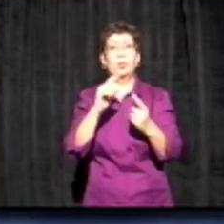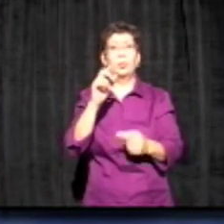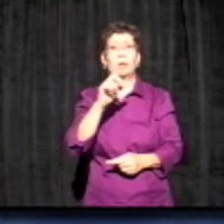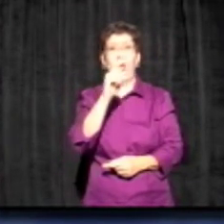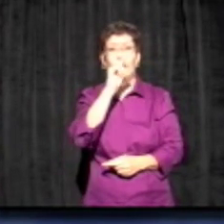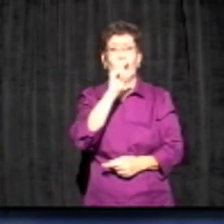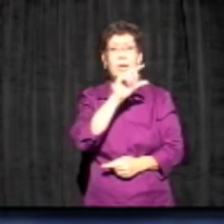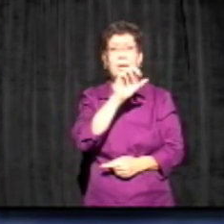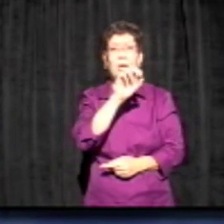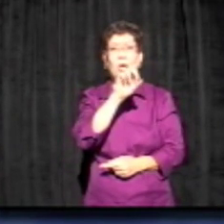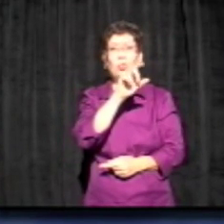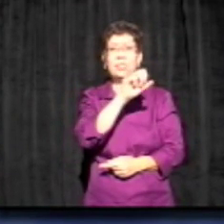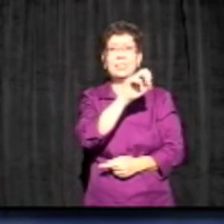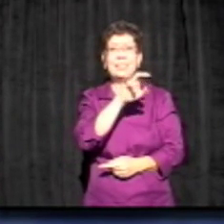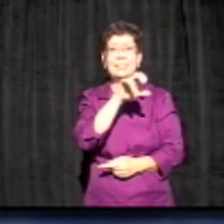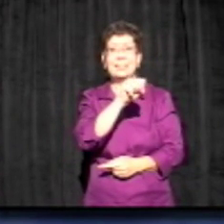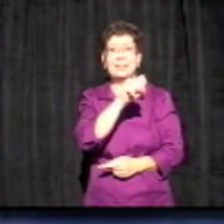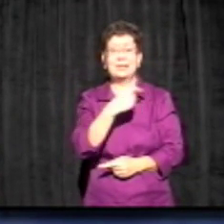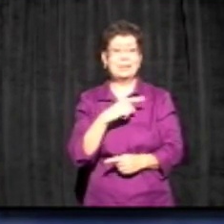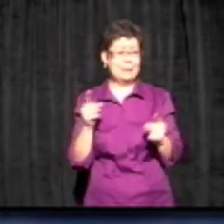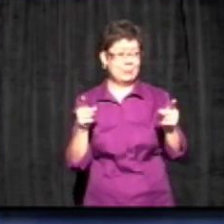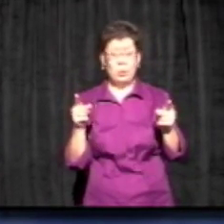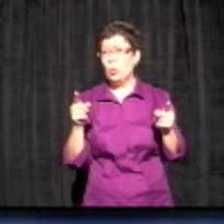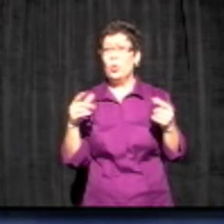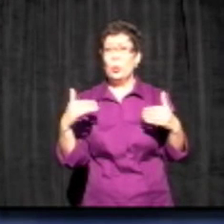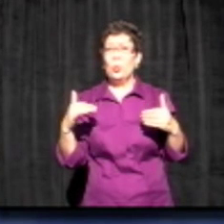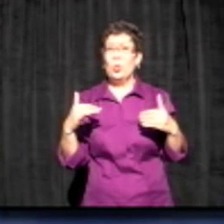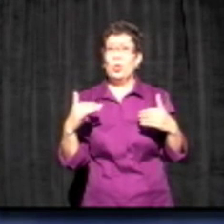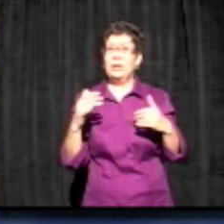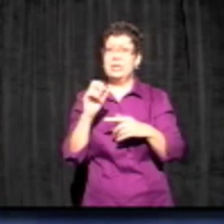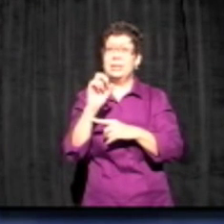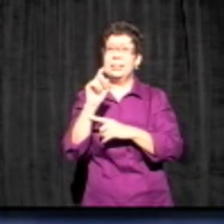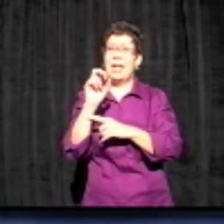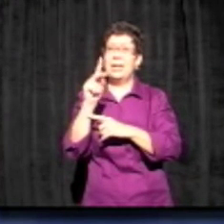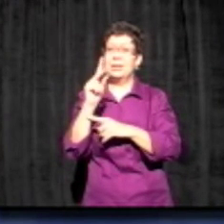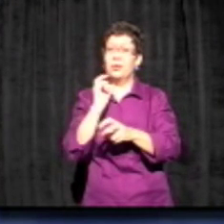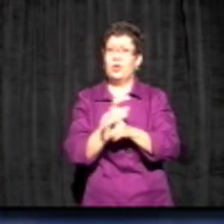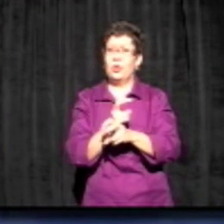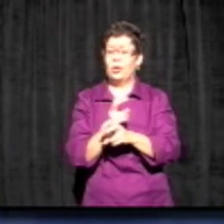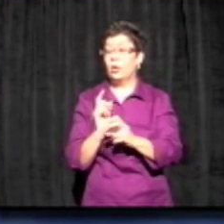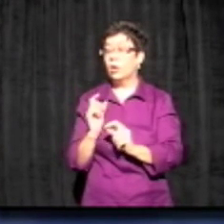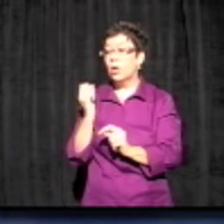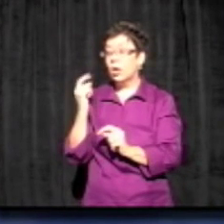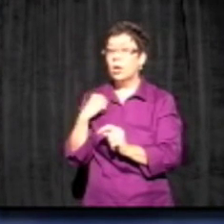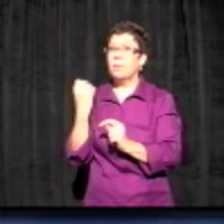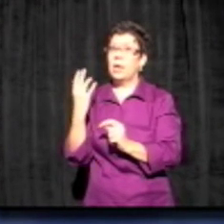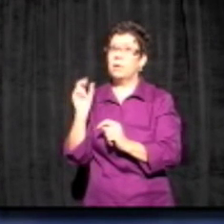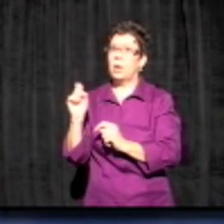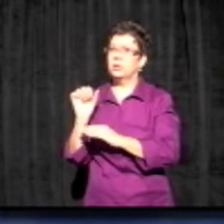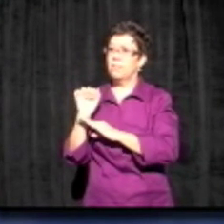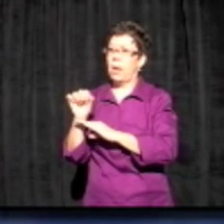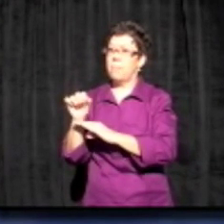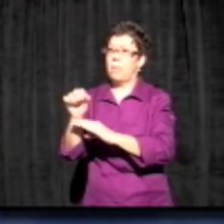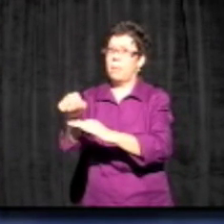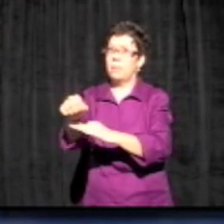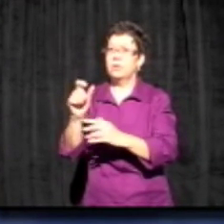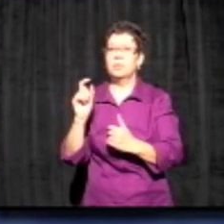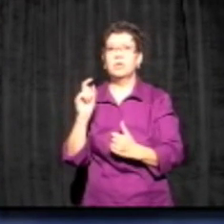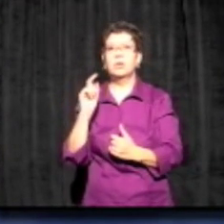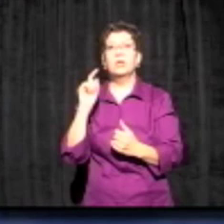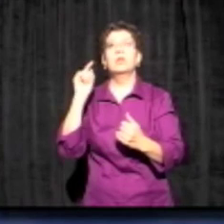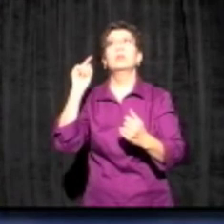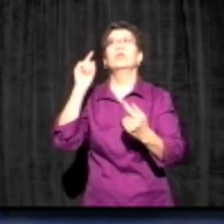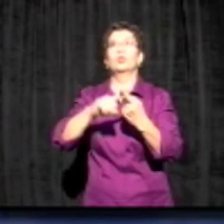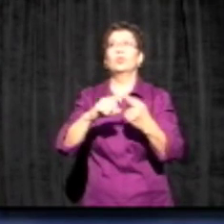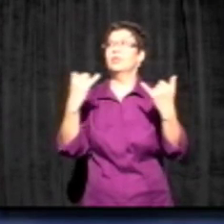But like Odysseus, we had a number of milestones to achieve before our journey would be successful to bring us here today to the end of our development